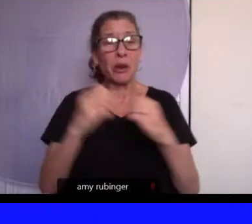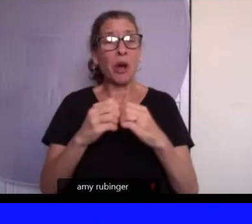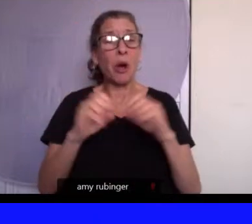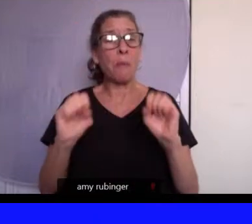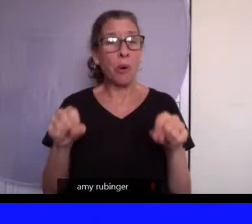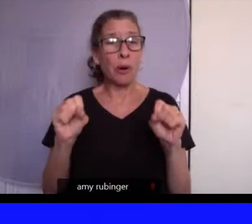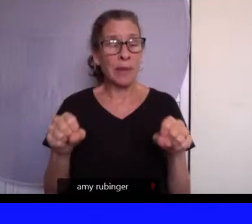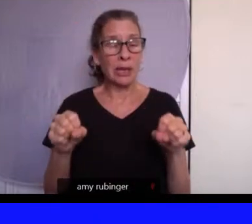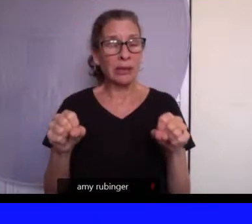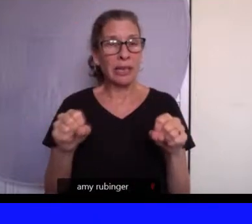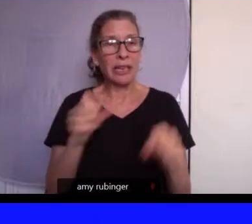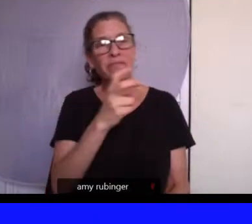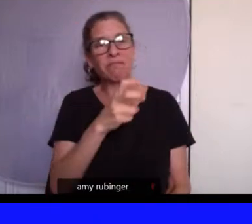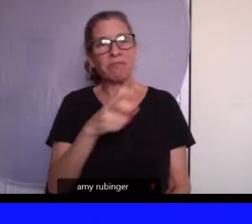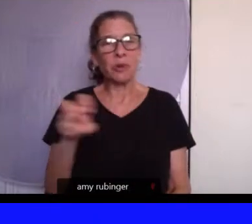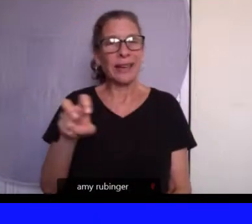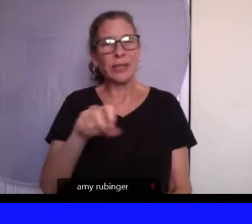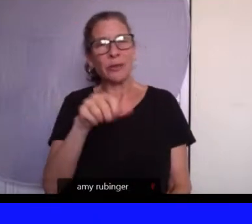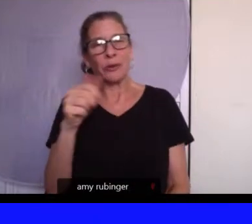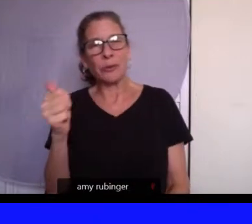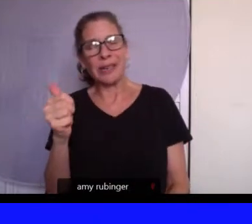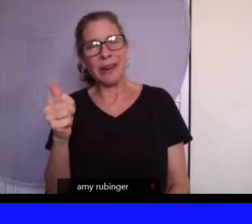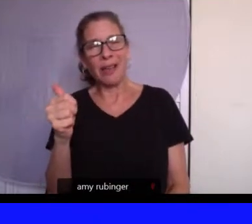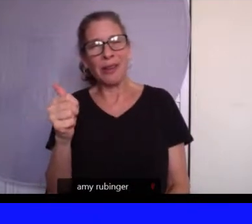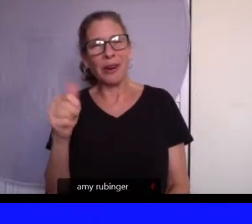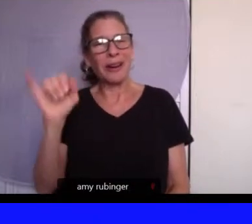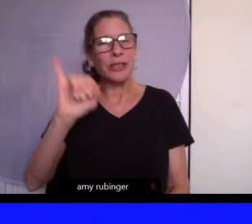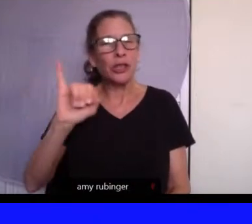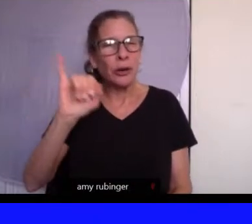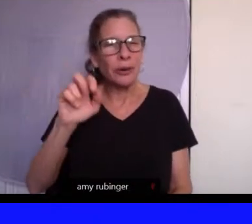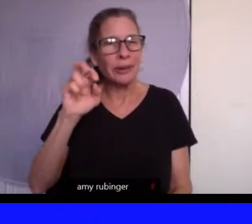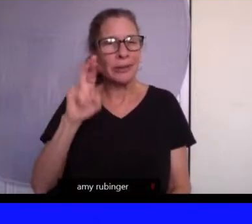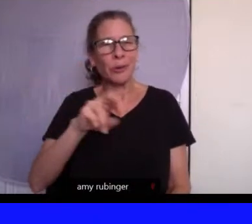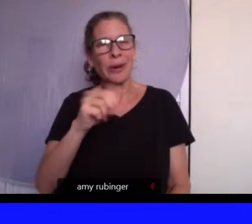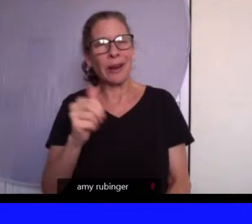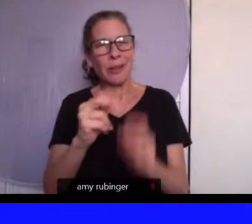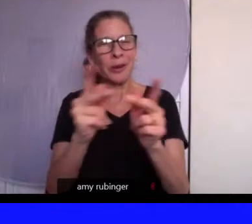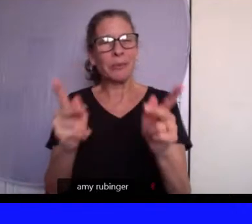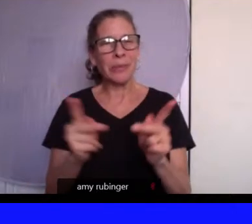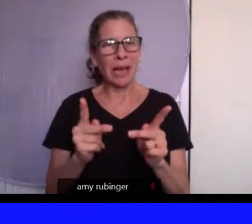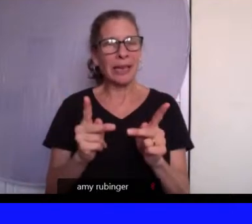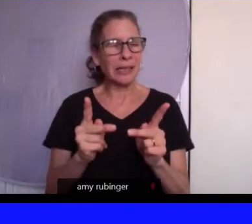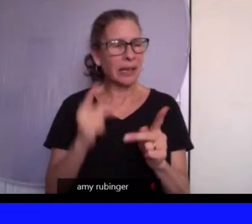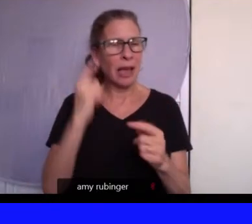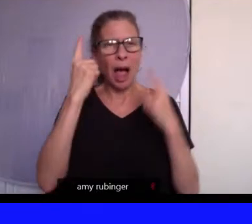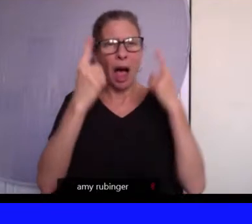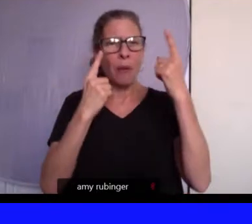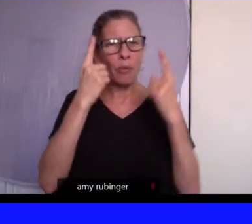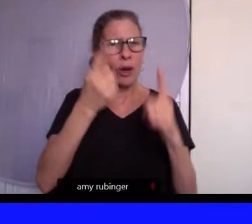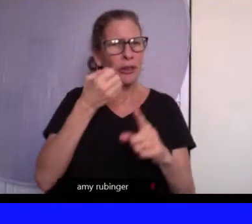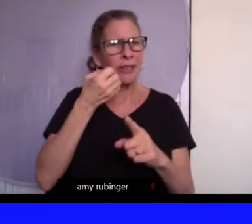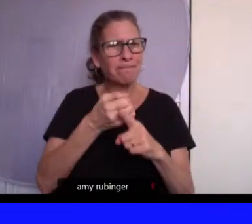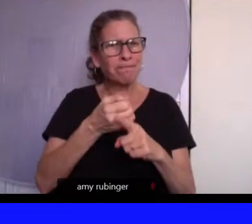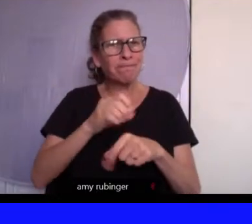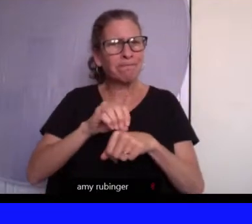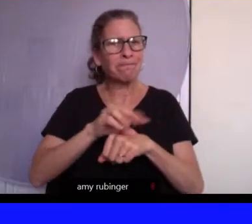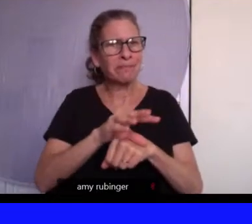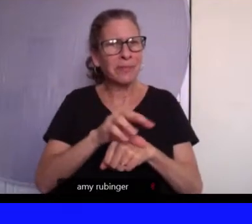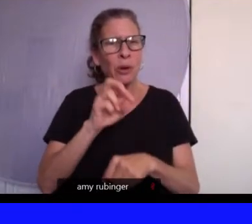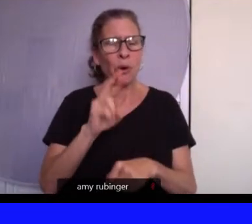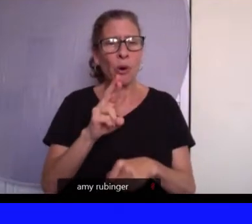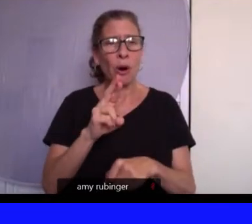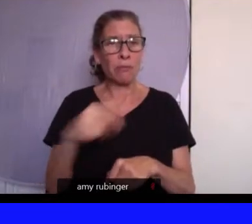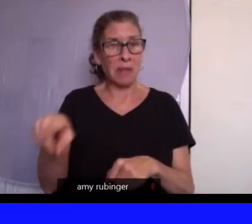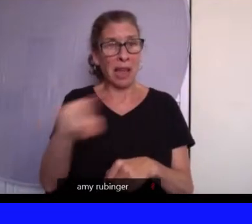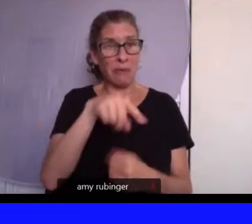in our system, right? In 13, 14, all the way up till 2019, the attribution was retrospective. So we would